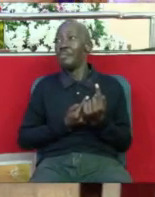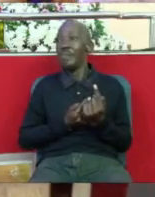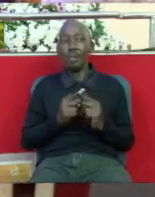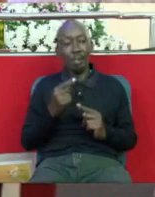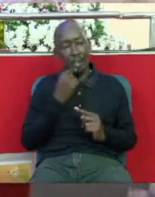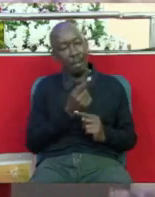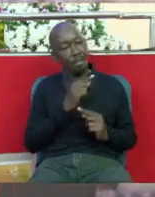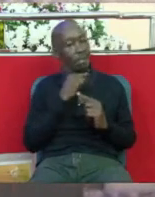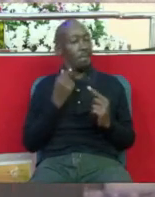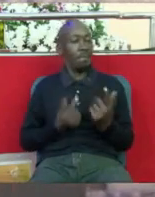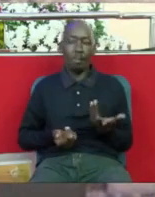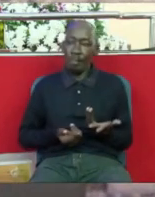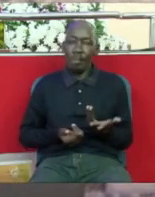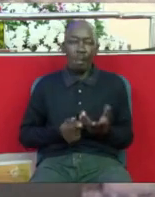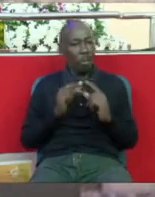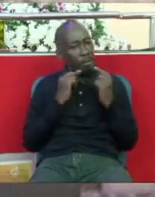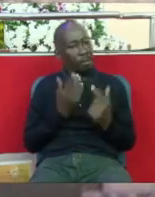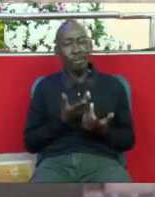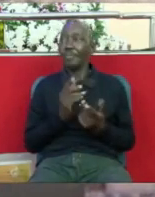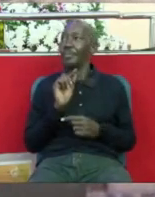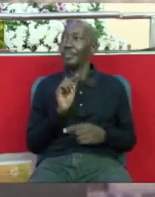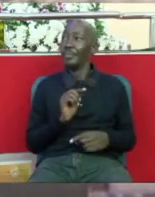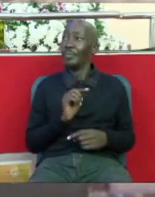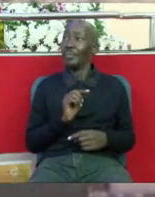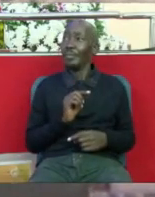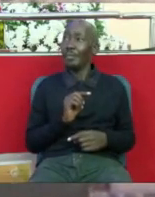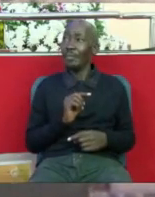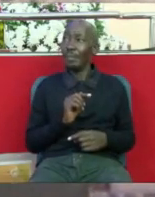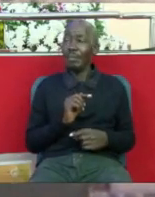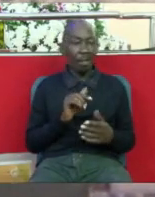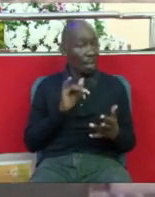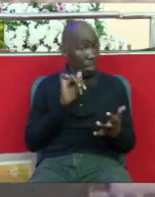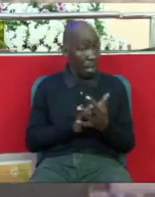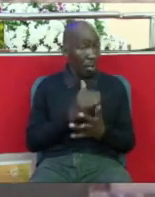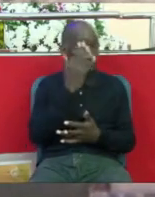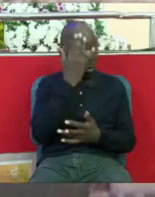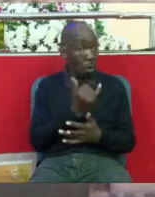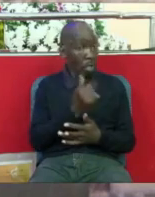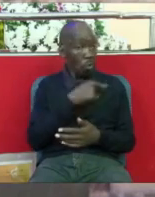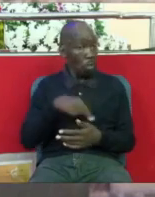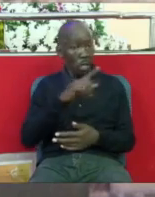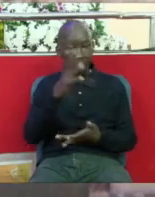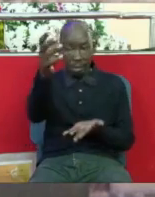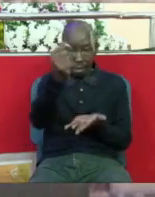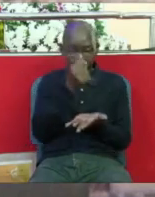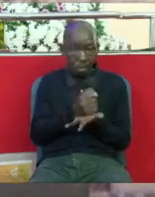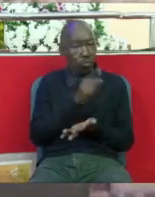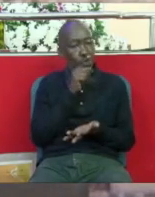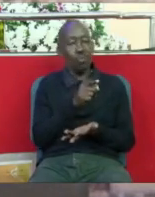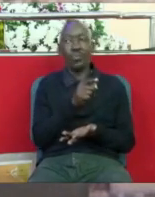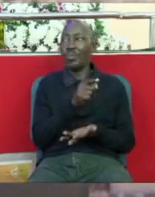told him. Wakamwambia. Pastor. Mchungaji. That's why we hired you. Ndiyo sababu